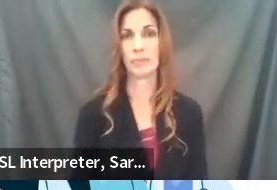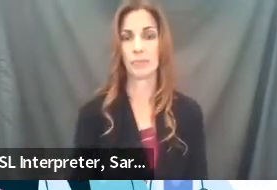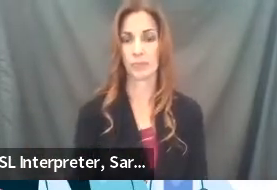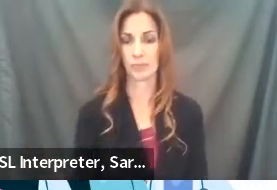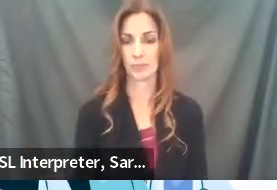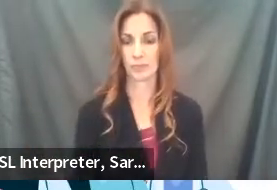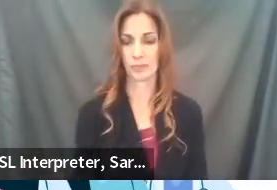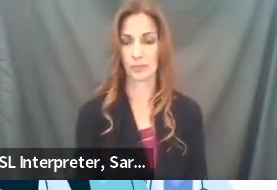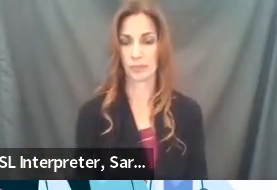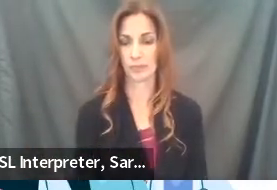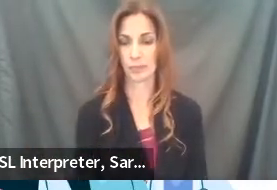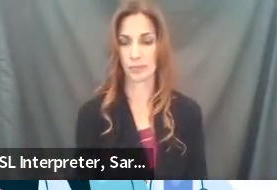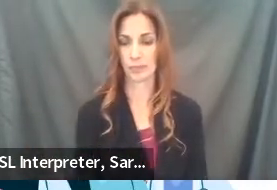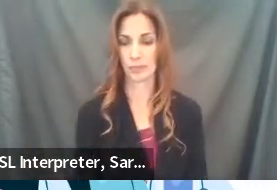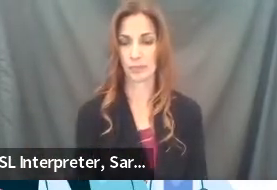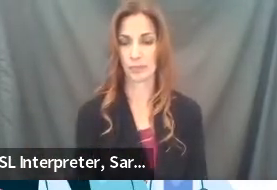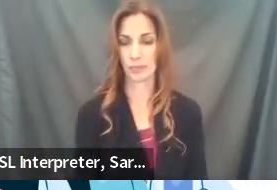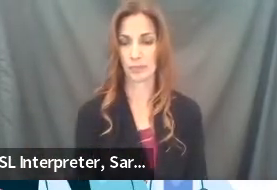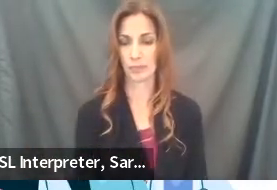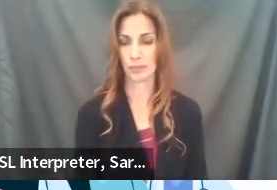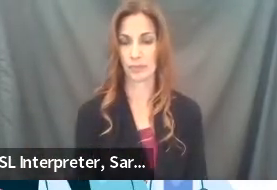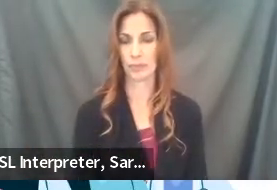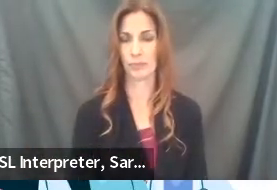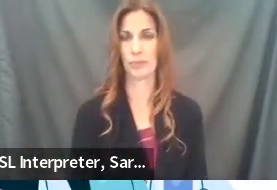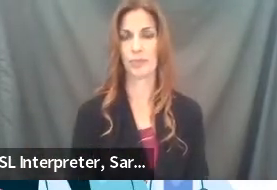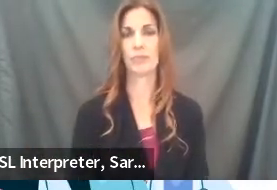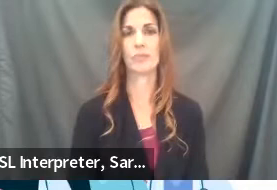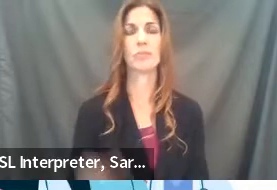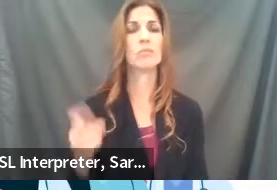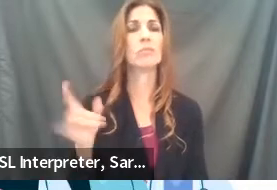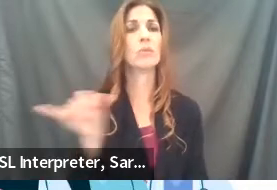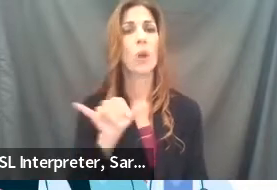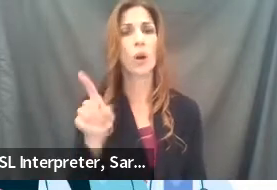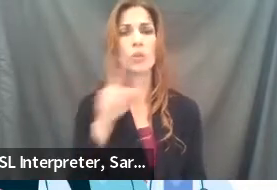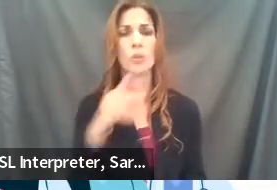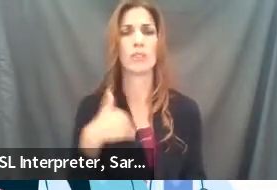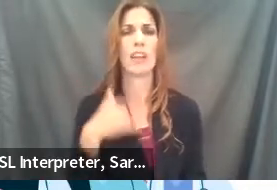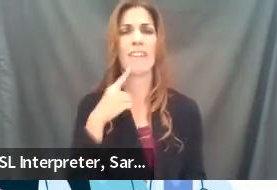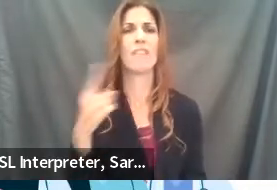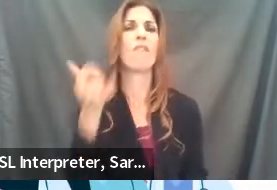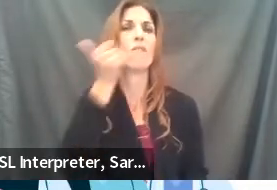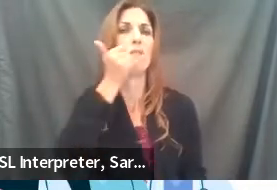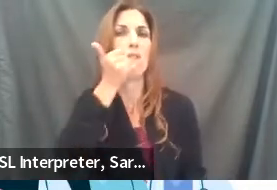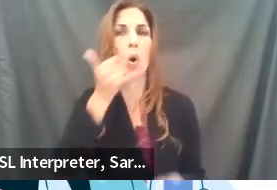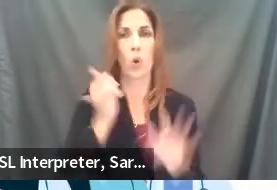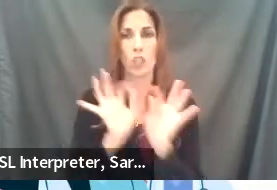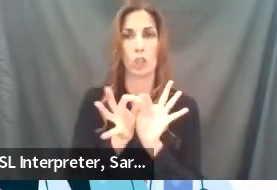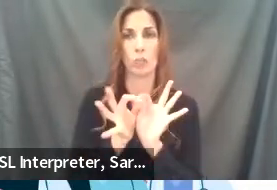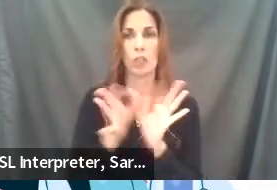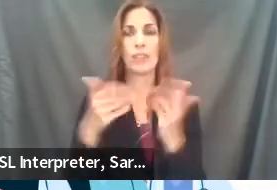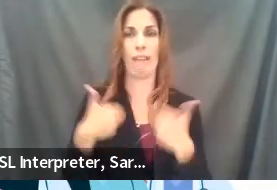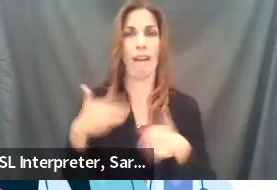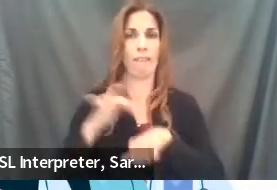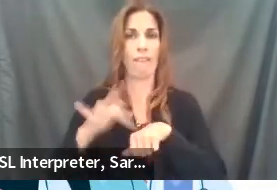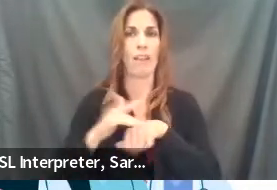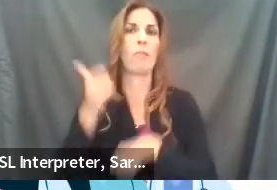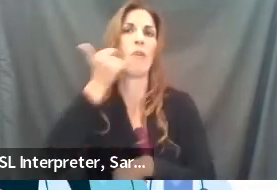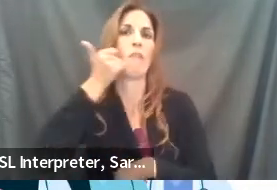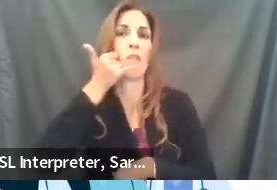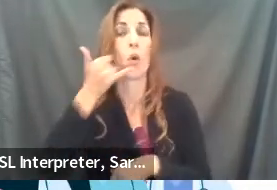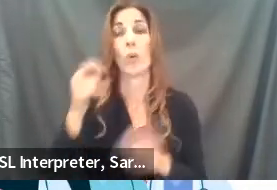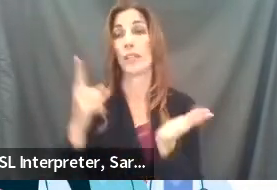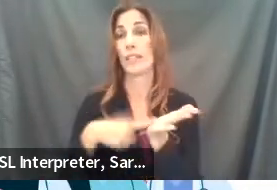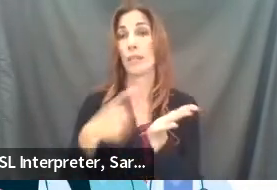Also, all of these city health centers offer phone interpretation services. Some also